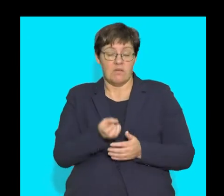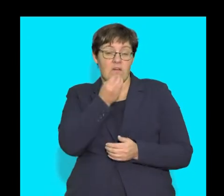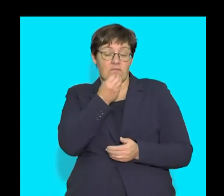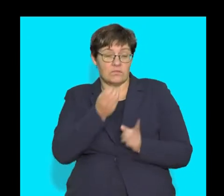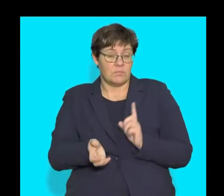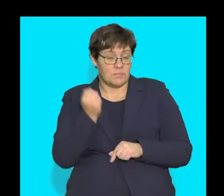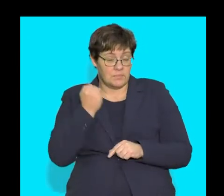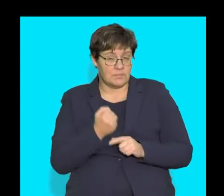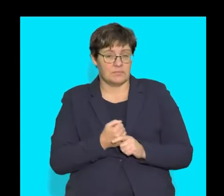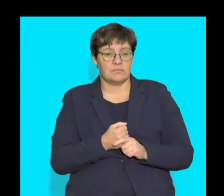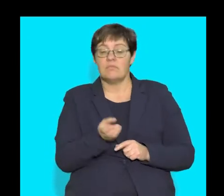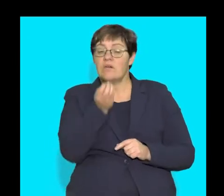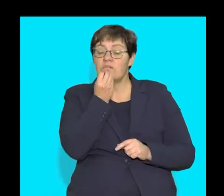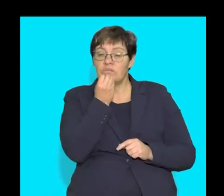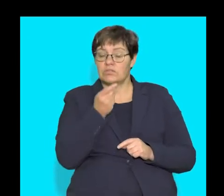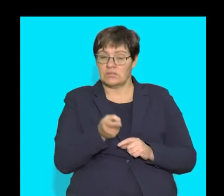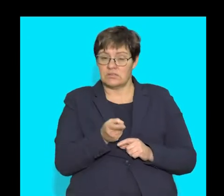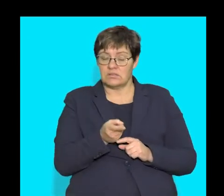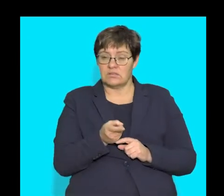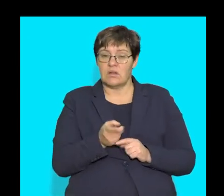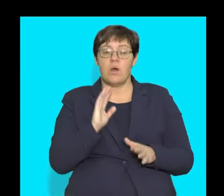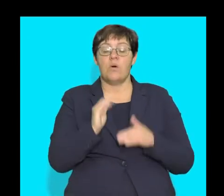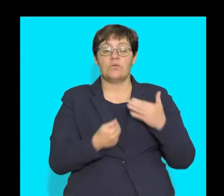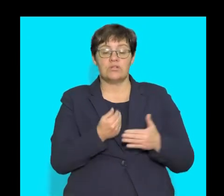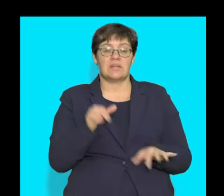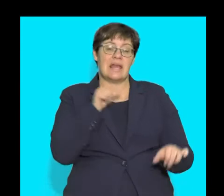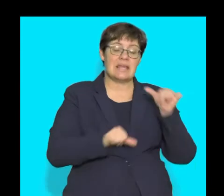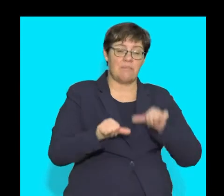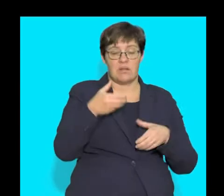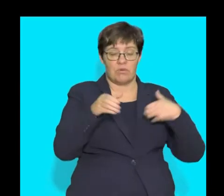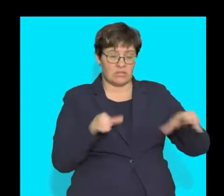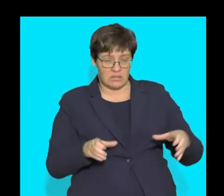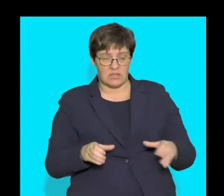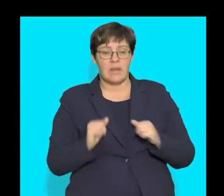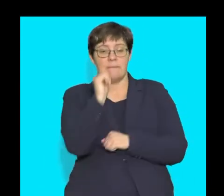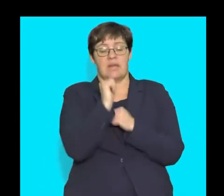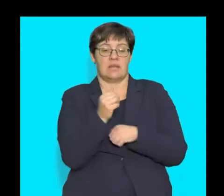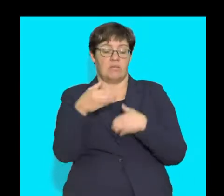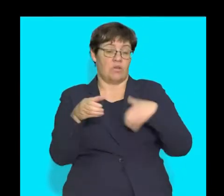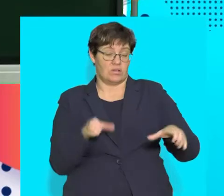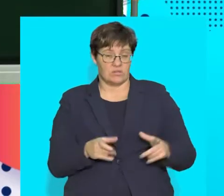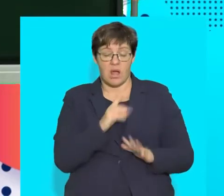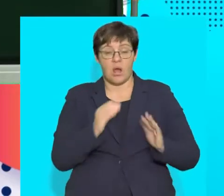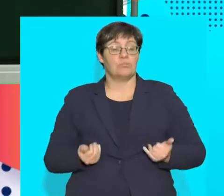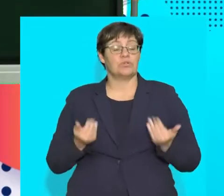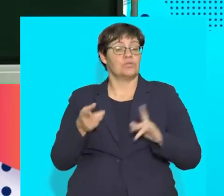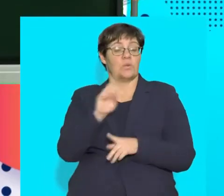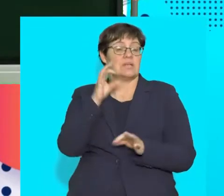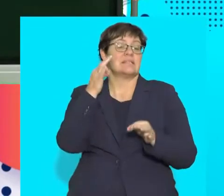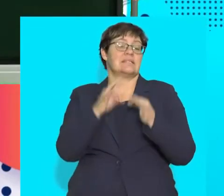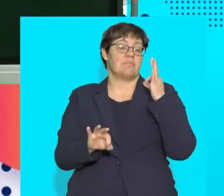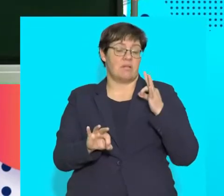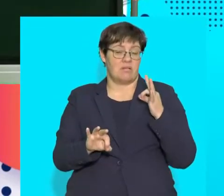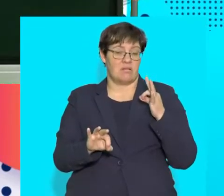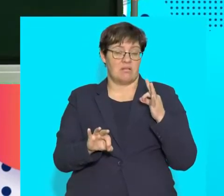meal. When we have a meal, that meal will go through a process of chemical breakdown and mechanical breakdown